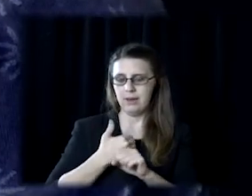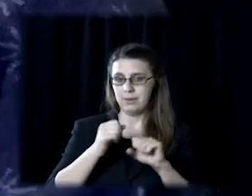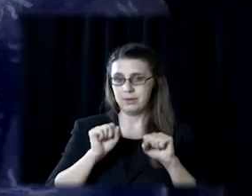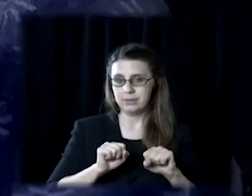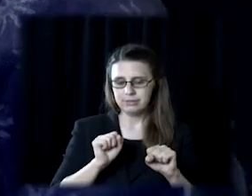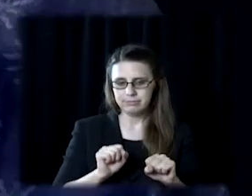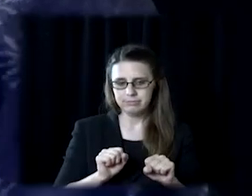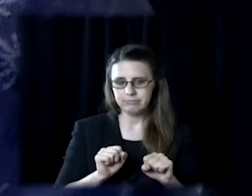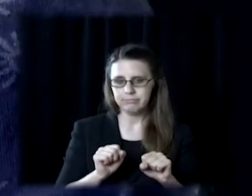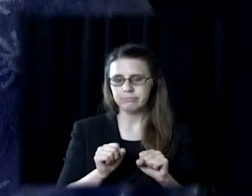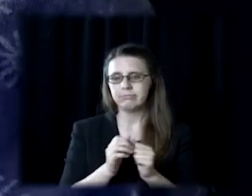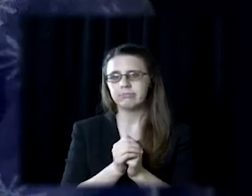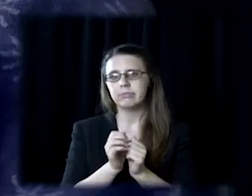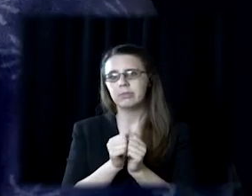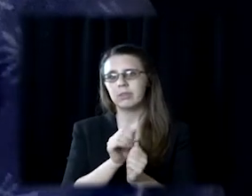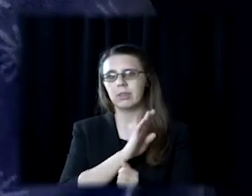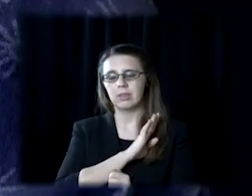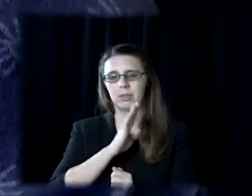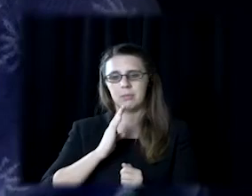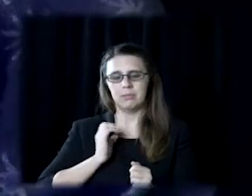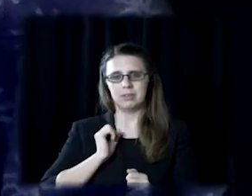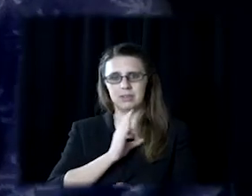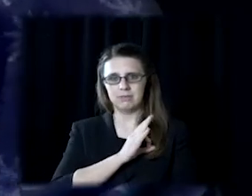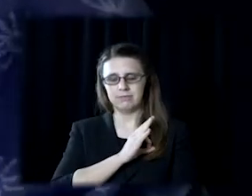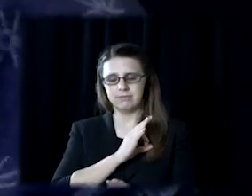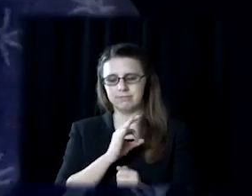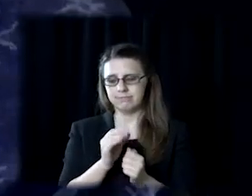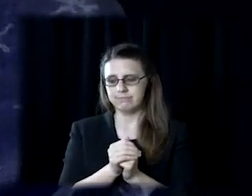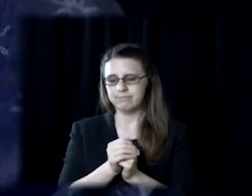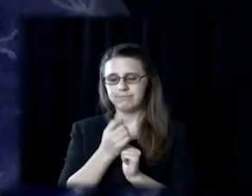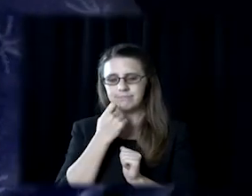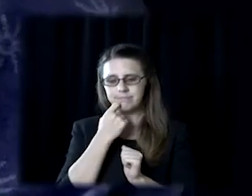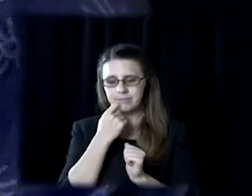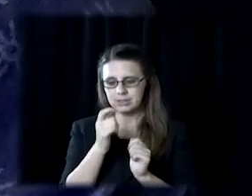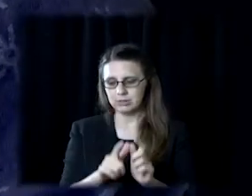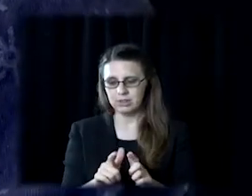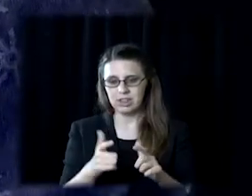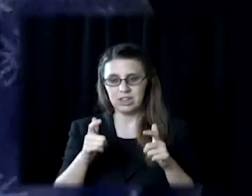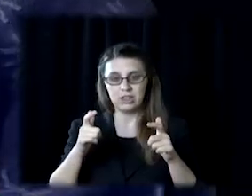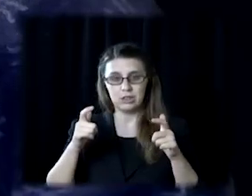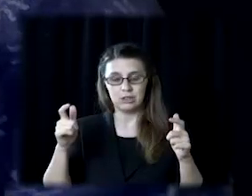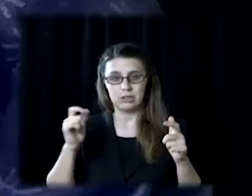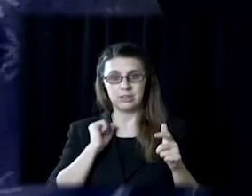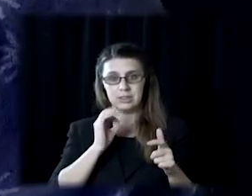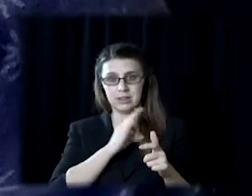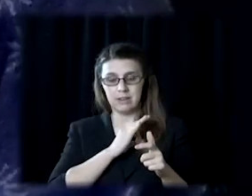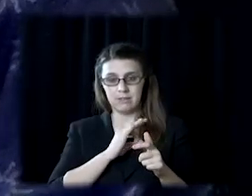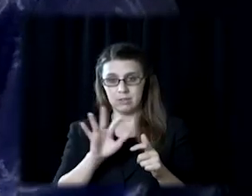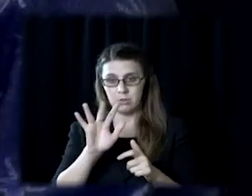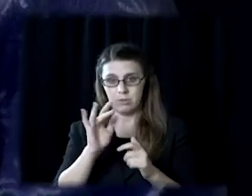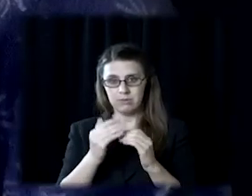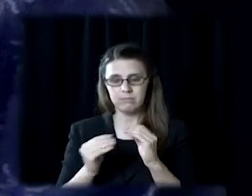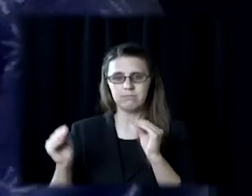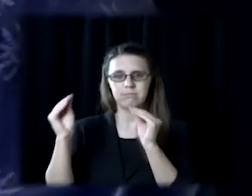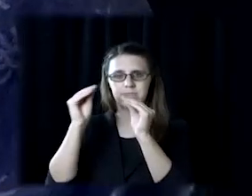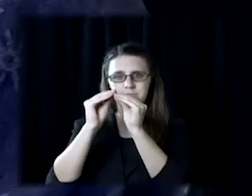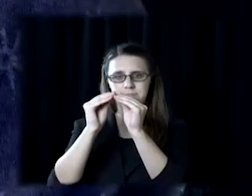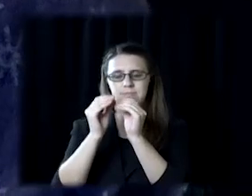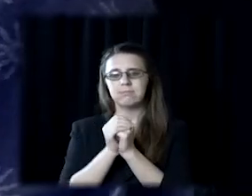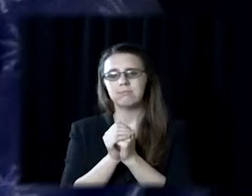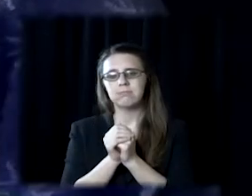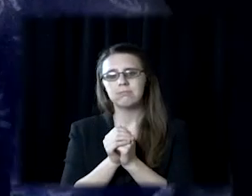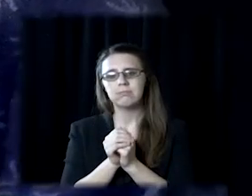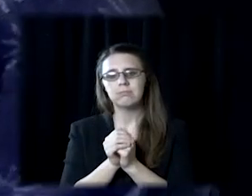board staff. In the last few months, we've increased our staff to over 25 staff members and will continue to hire personnel in key